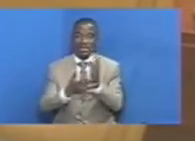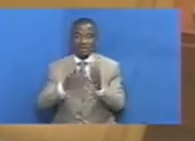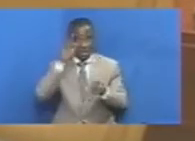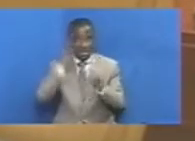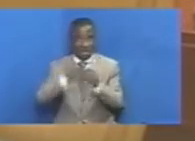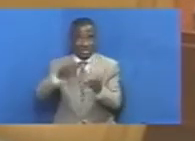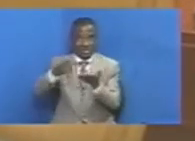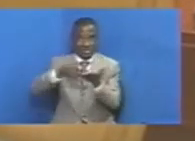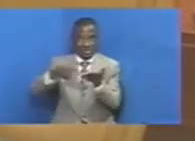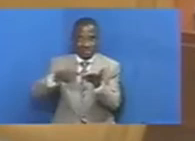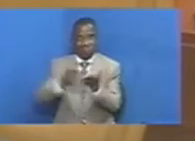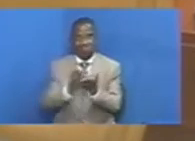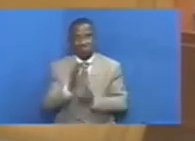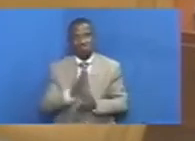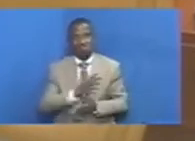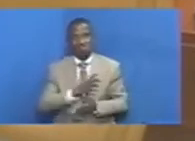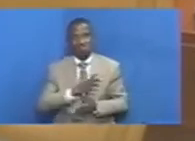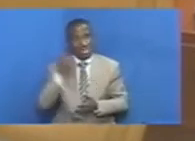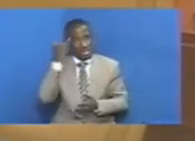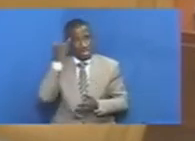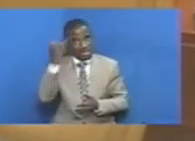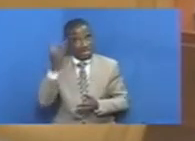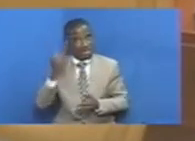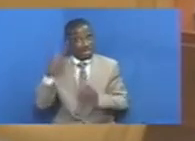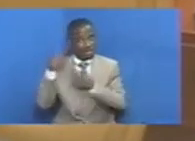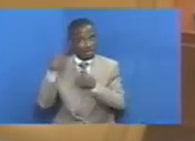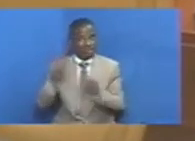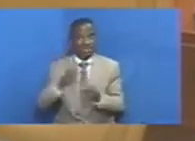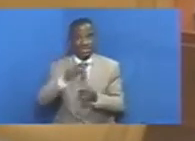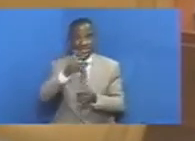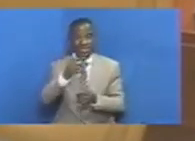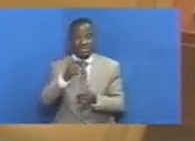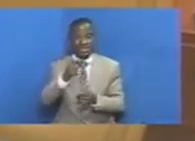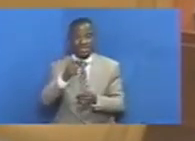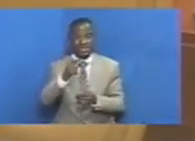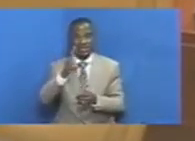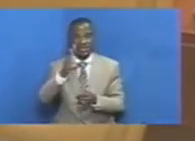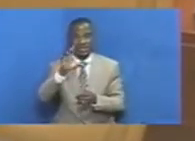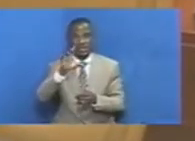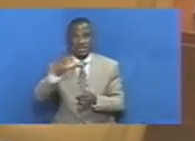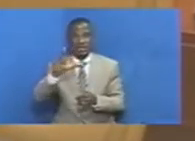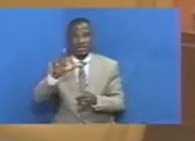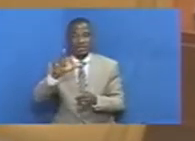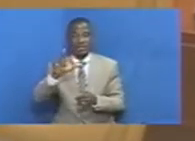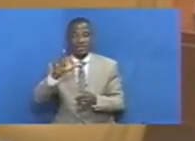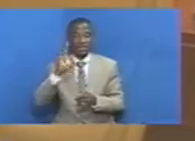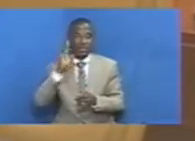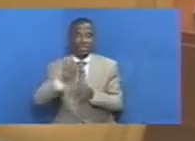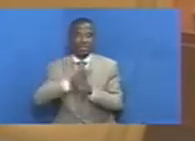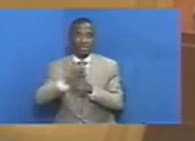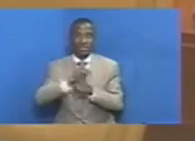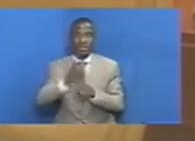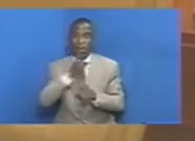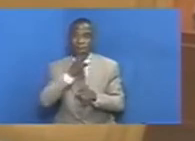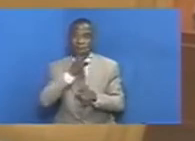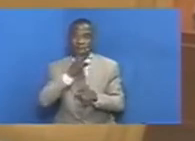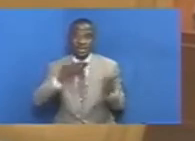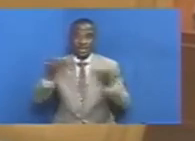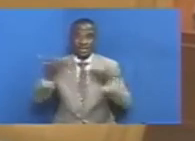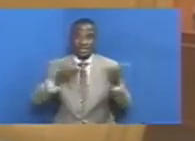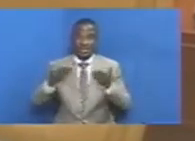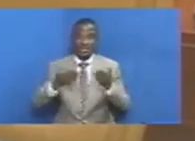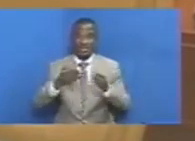an idea, since GWCL staff will be trained in water asset management